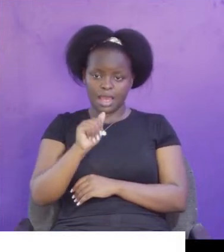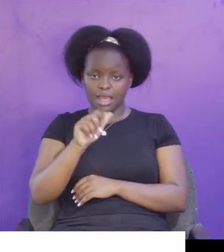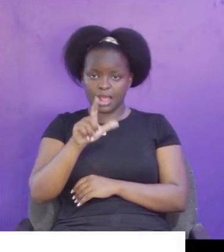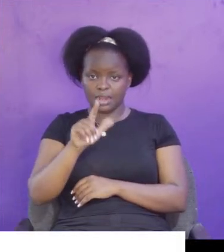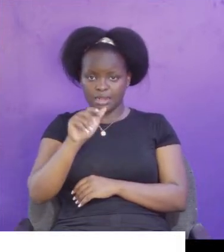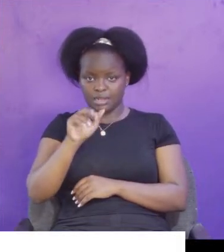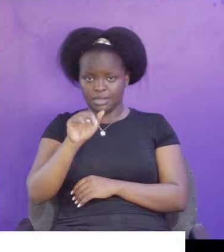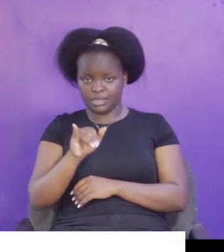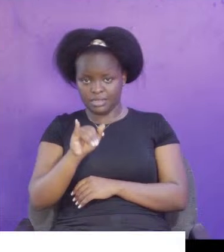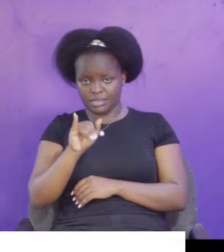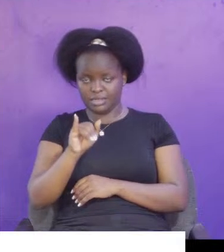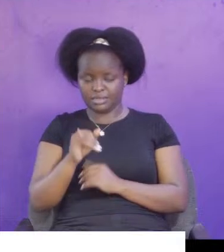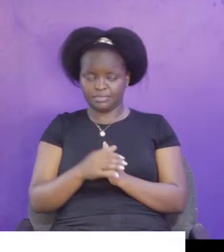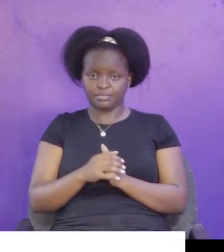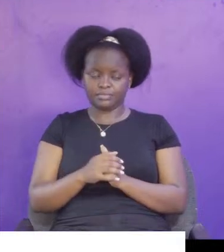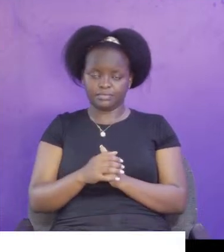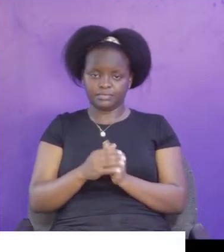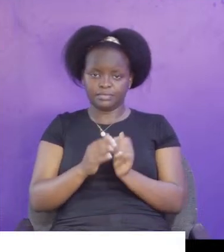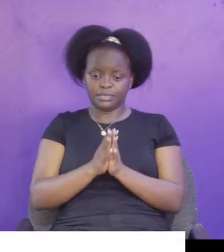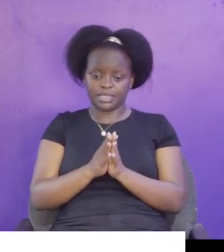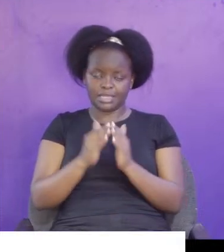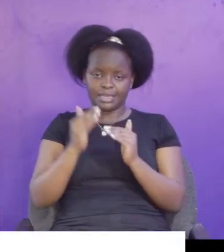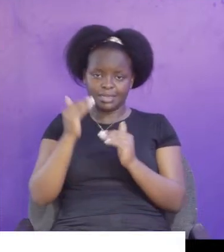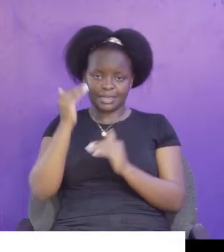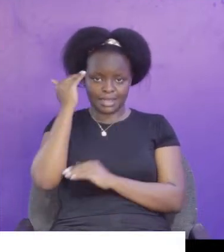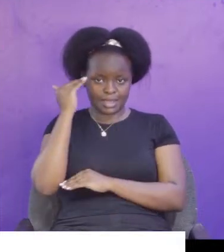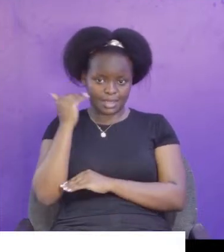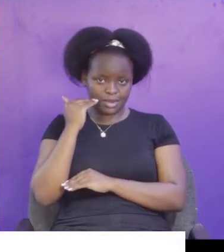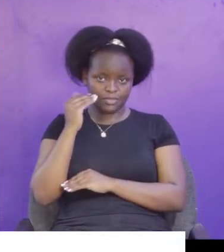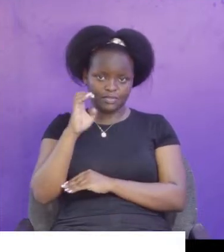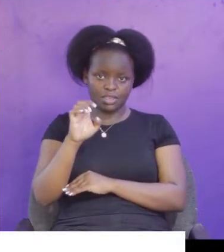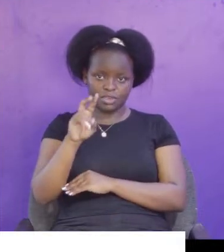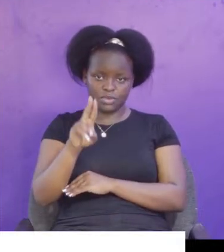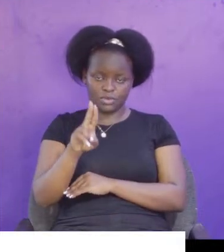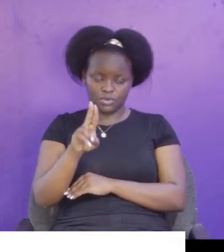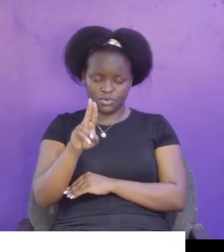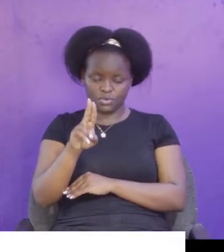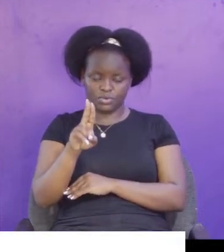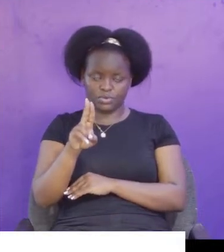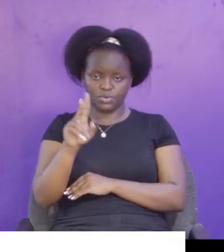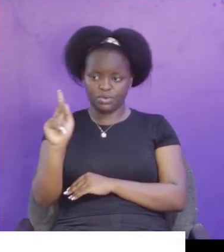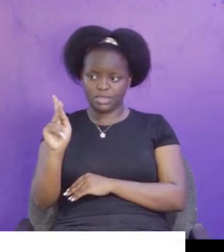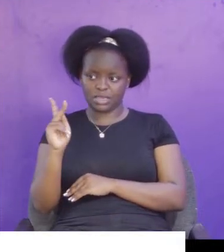the head of the European Union delegation to Kenya.